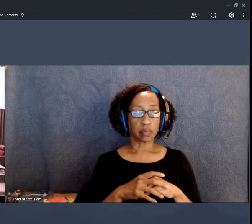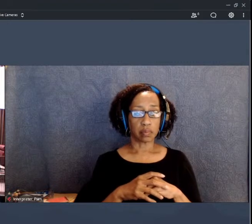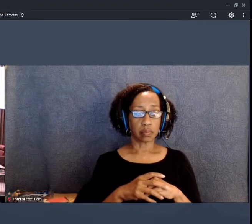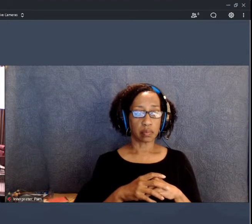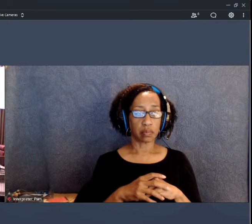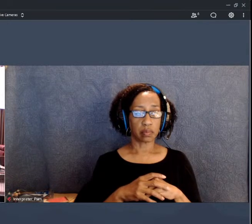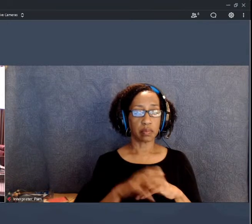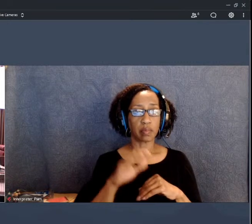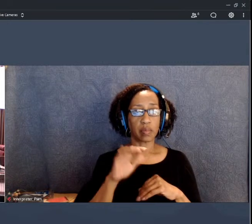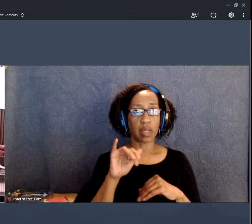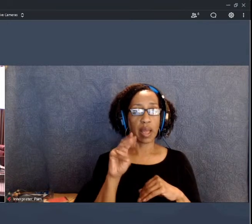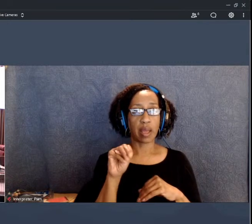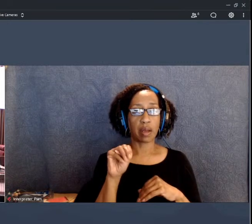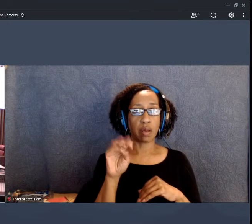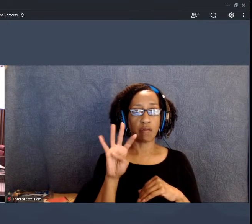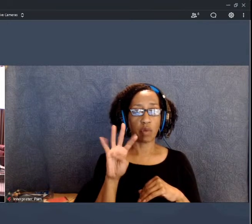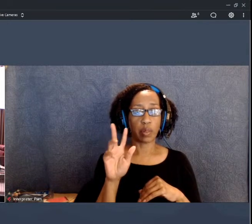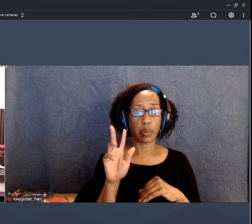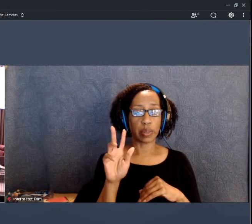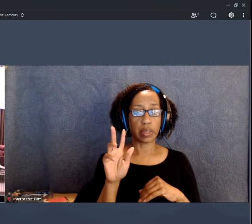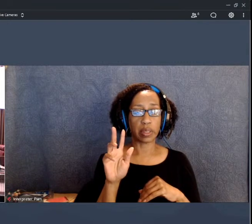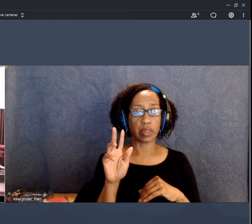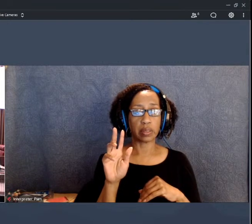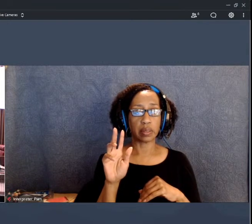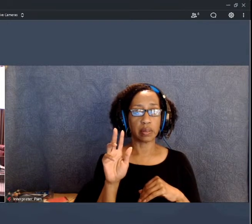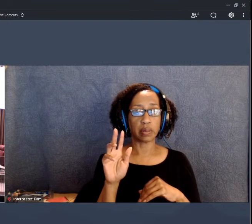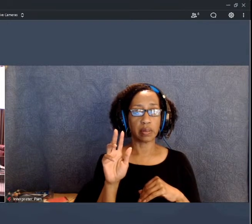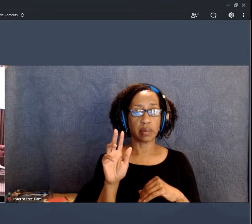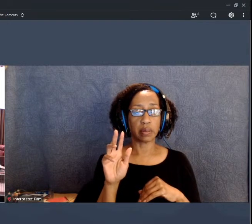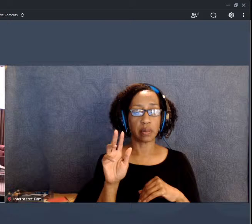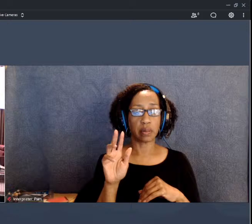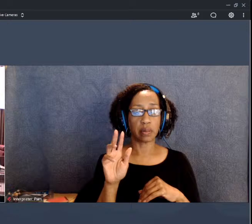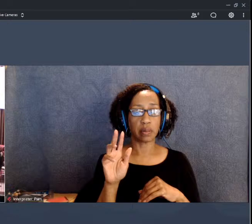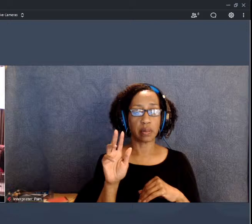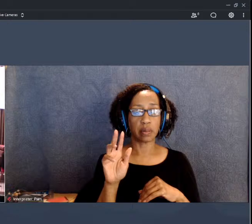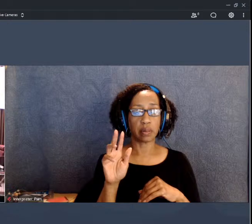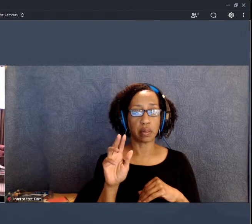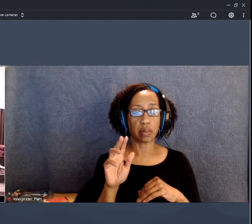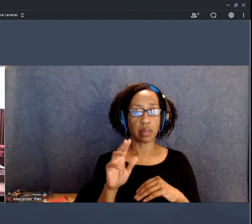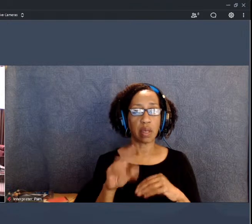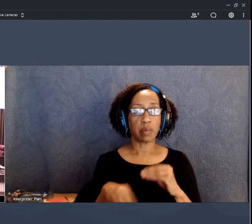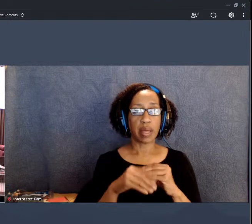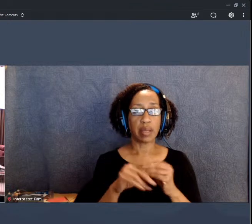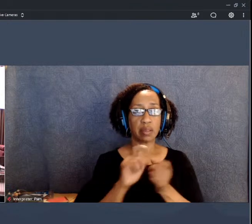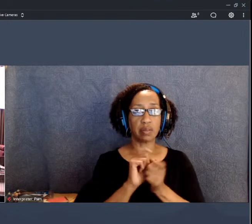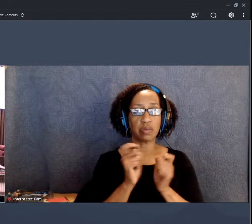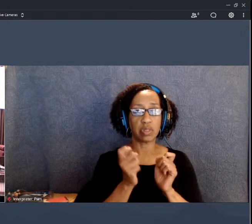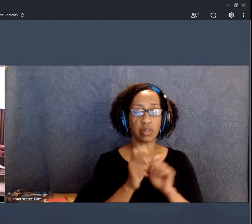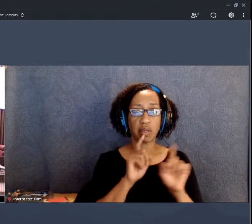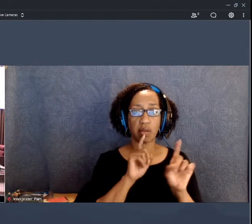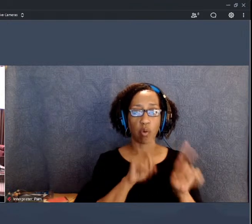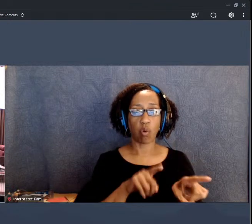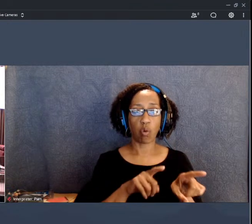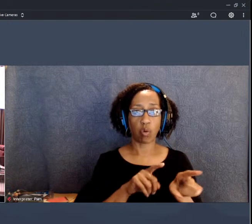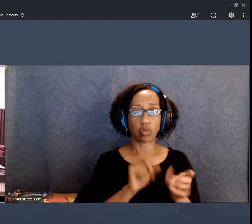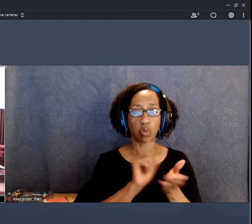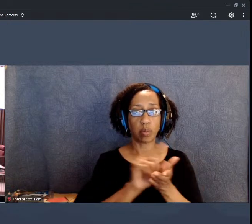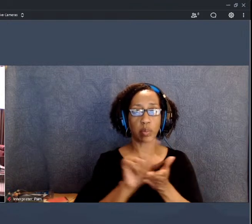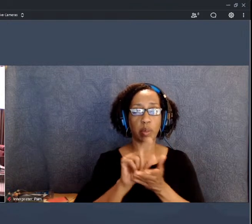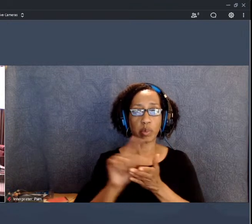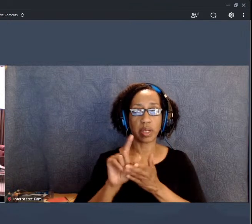Item number 43 is an added change order to appropriate